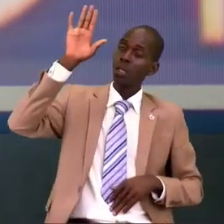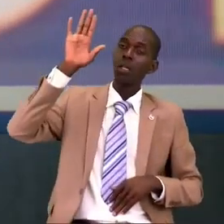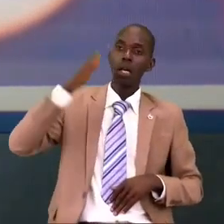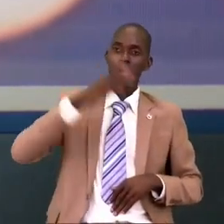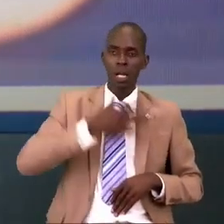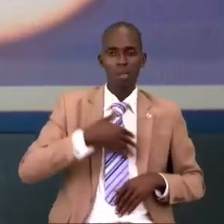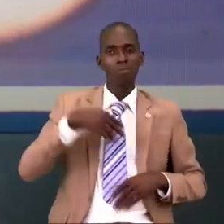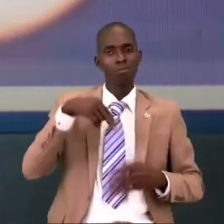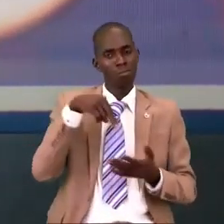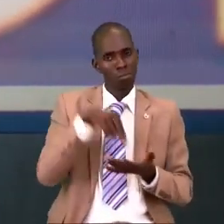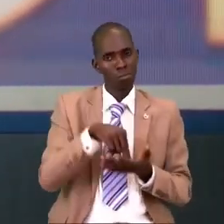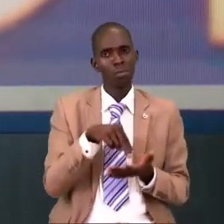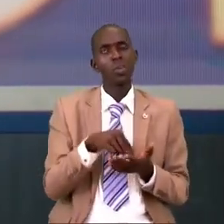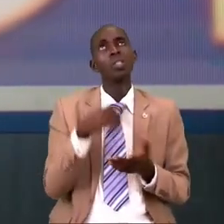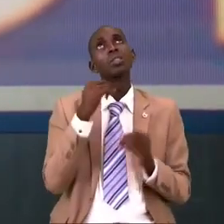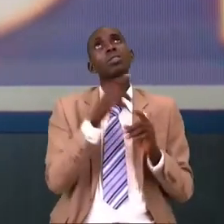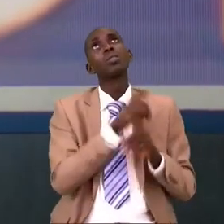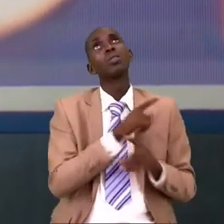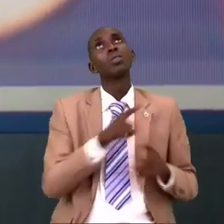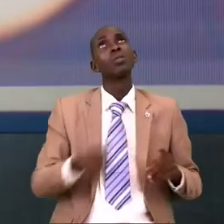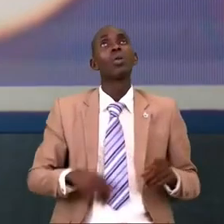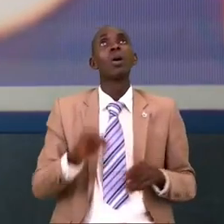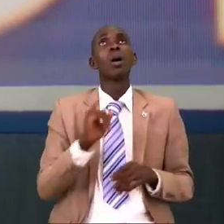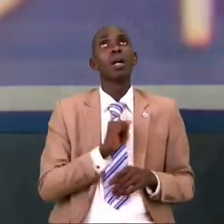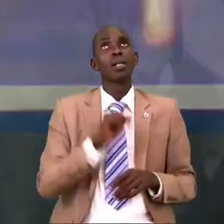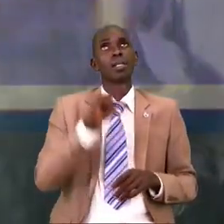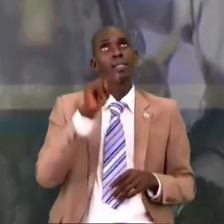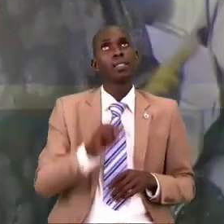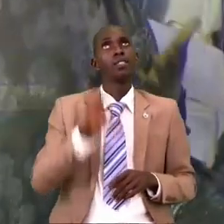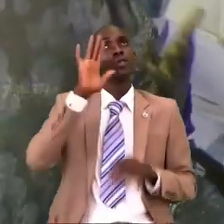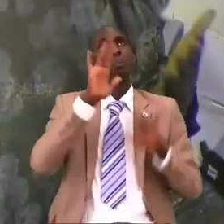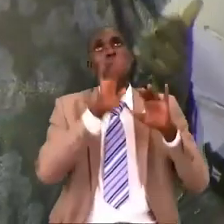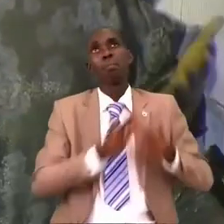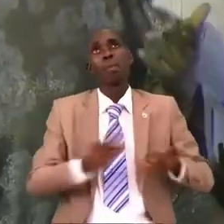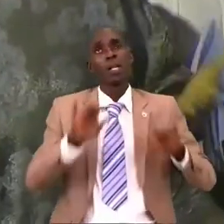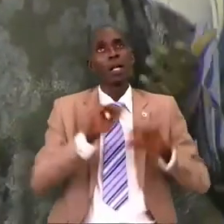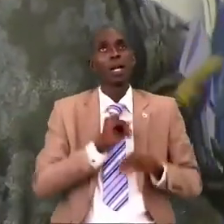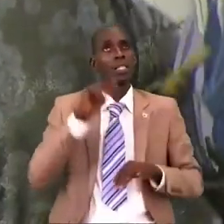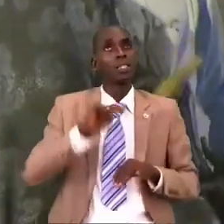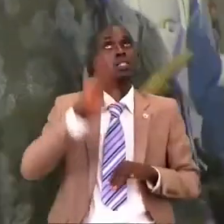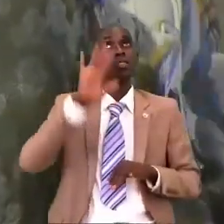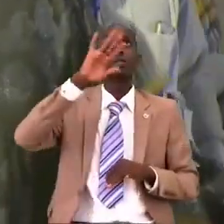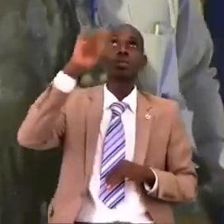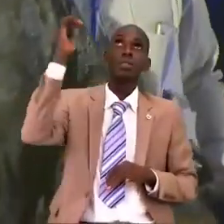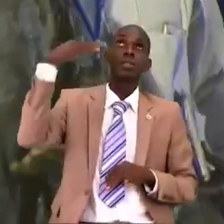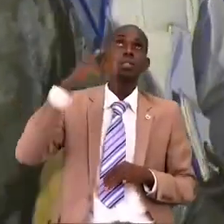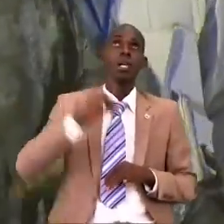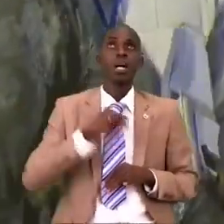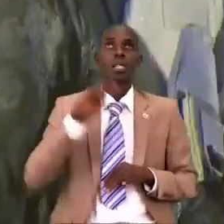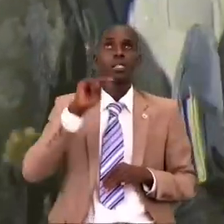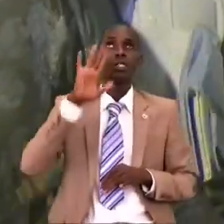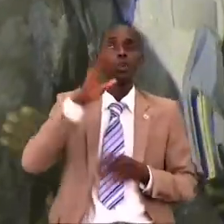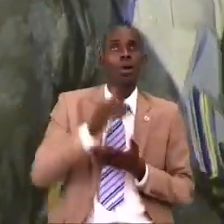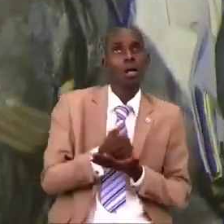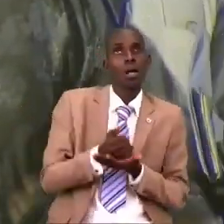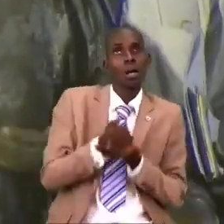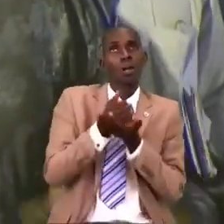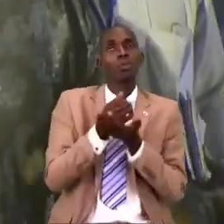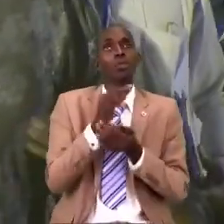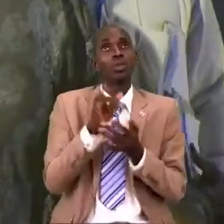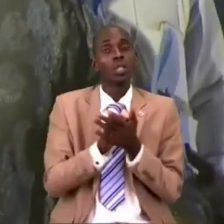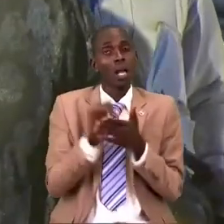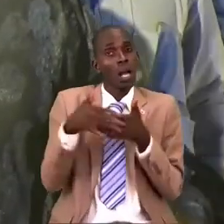help. So that after that salvation, it will also help you to live in newness of life.